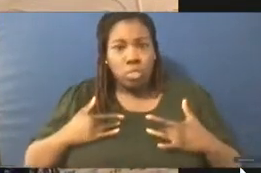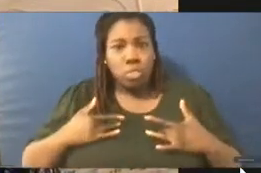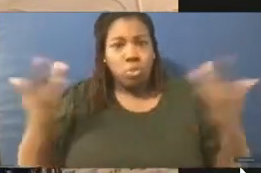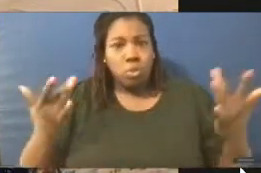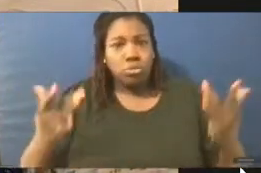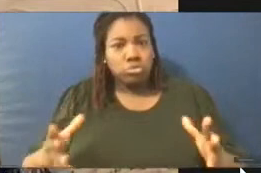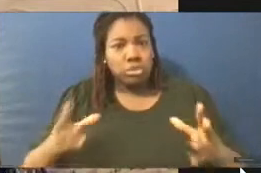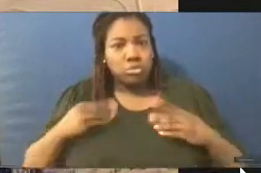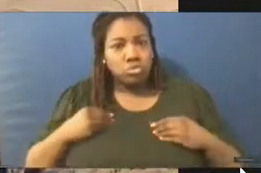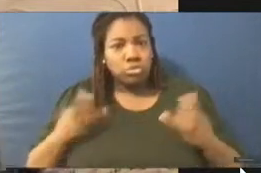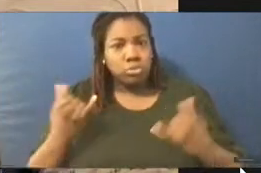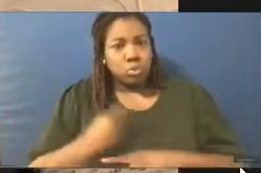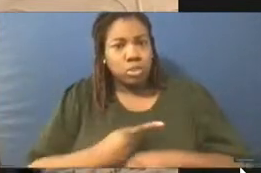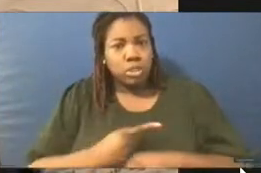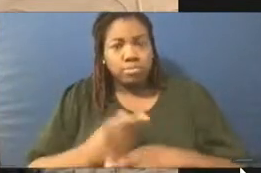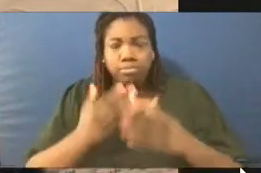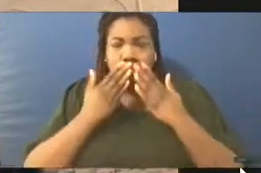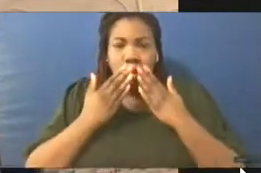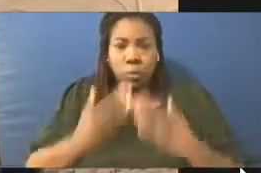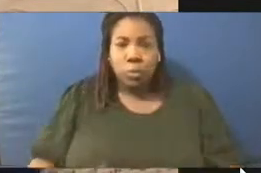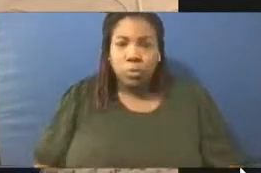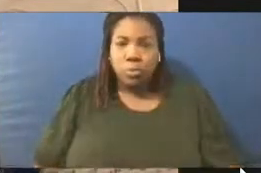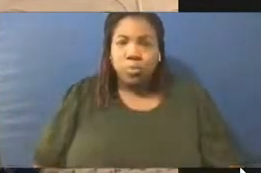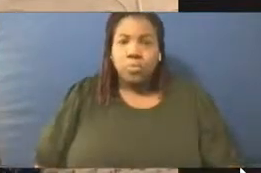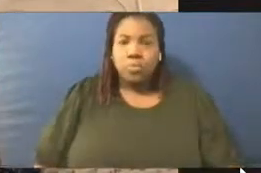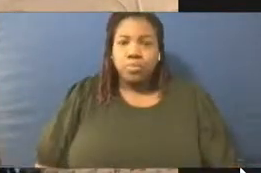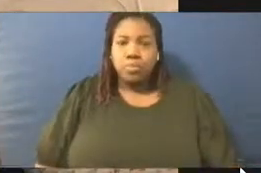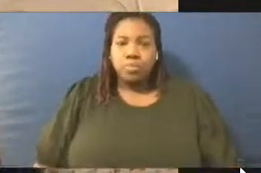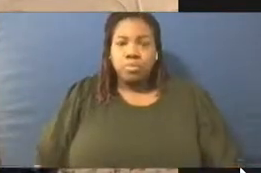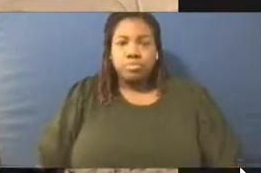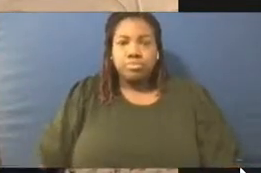them today. Thank you.